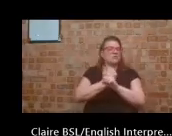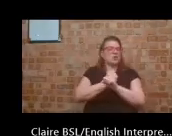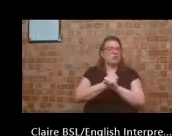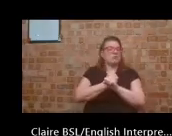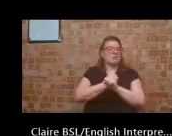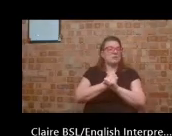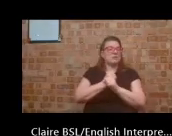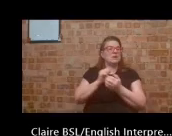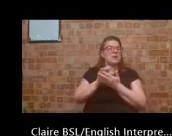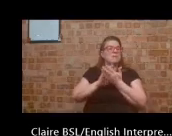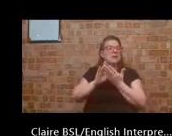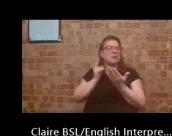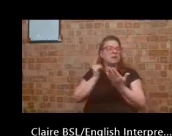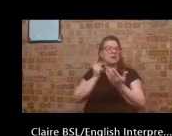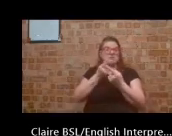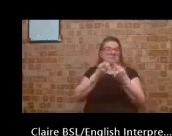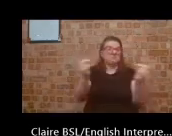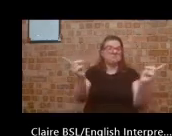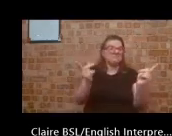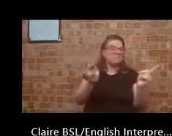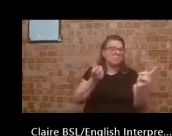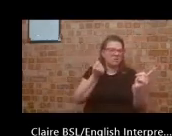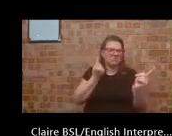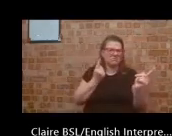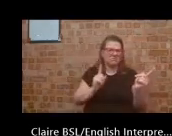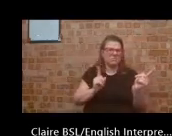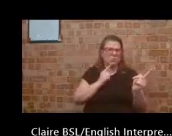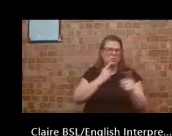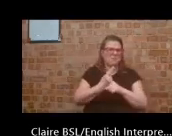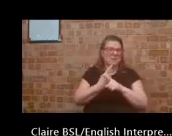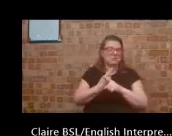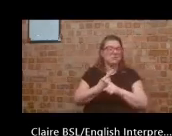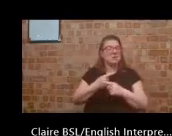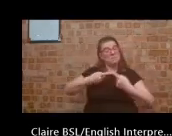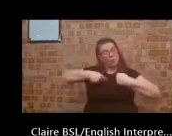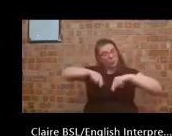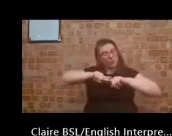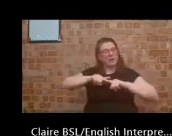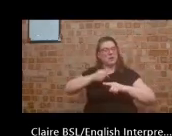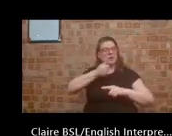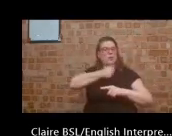privacy just because people won't understand it. The other thing that I tend